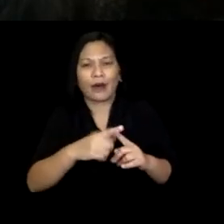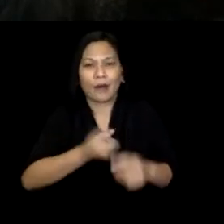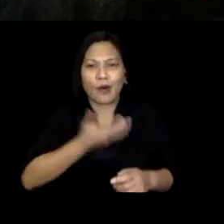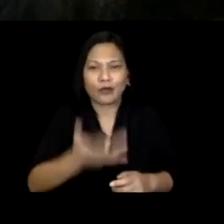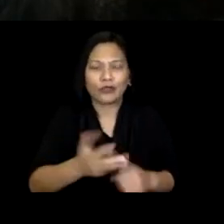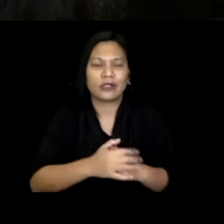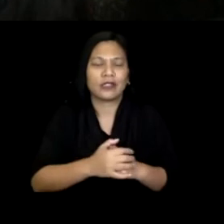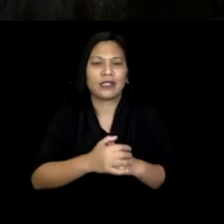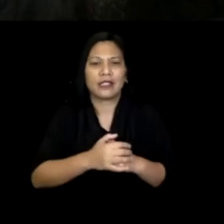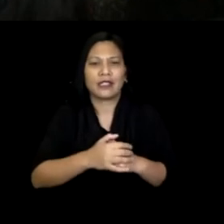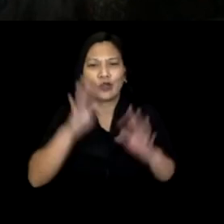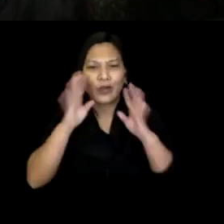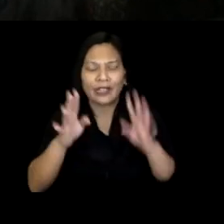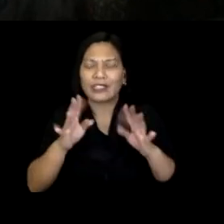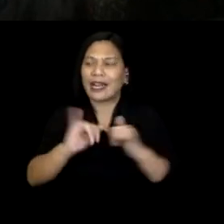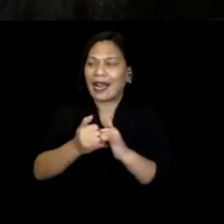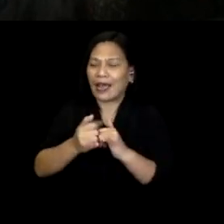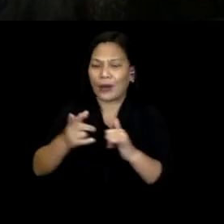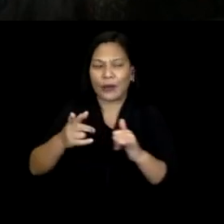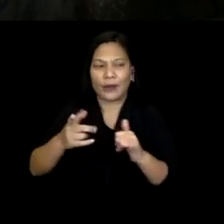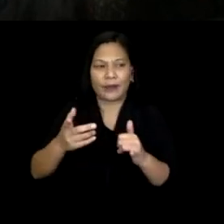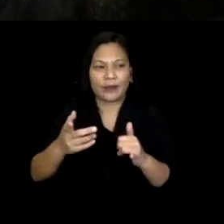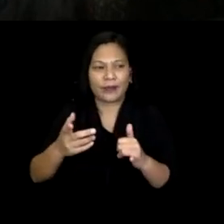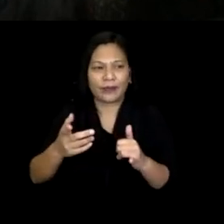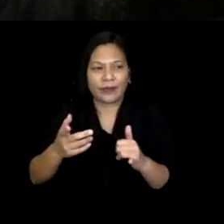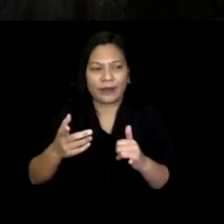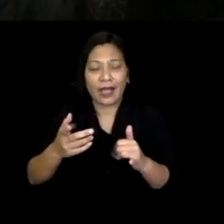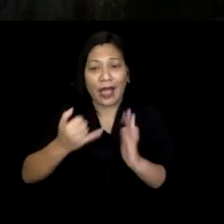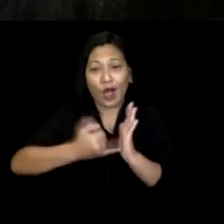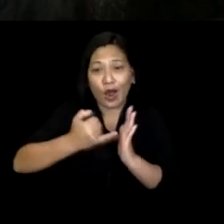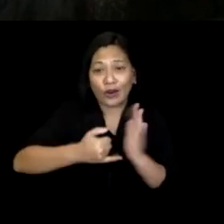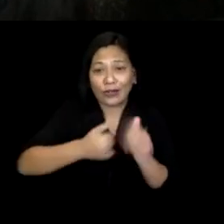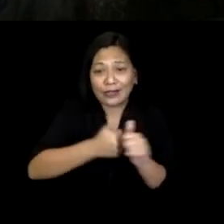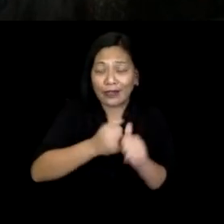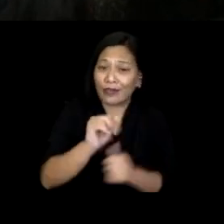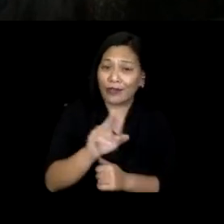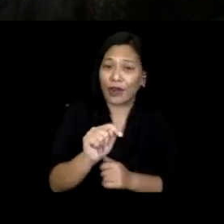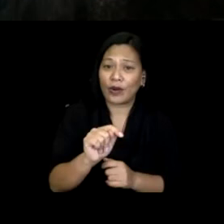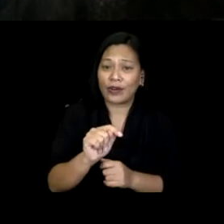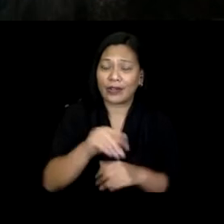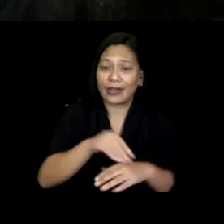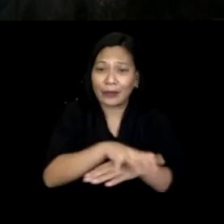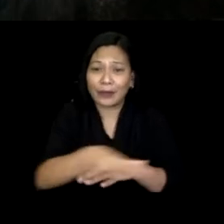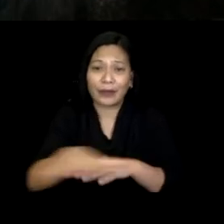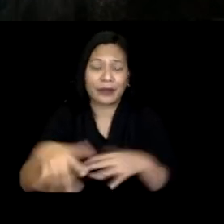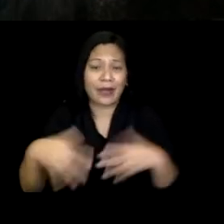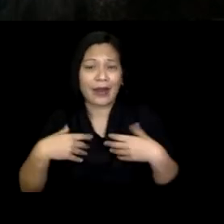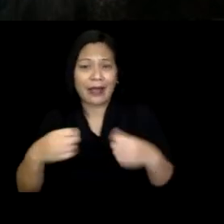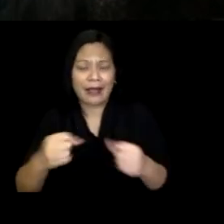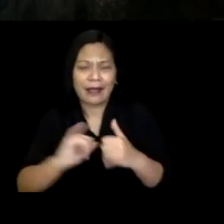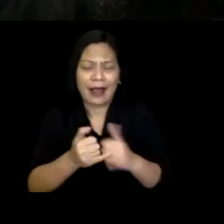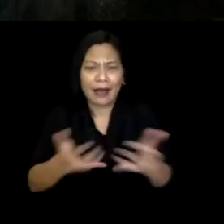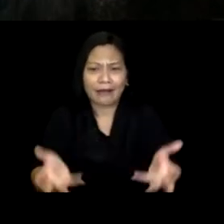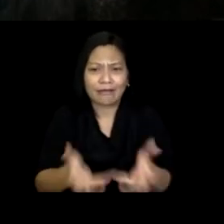powerful healing power of art, right? And connection between people. So